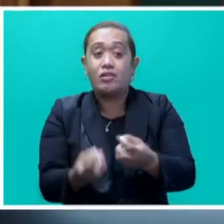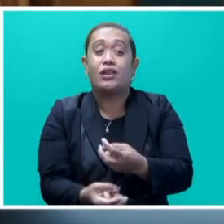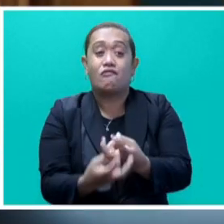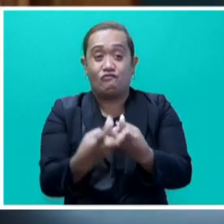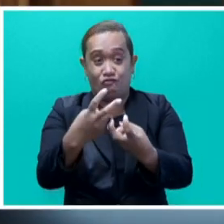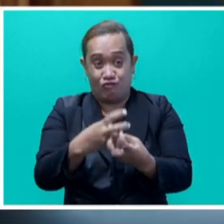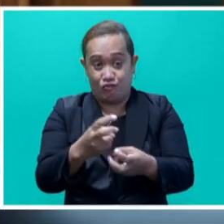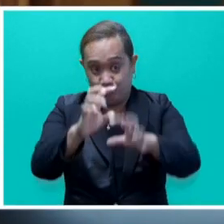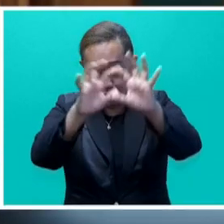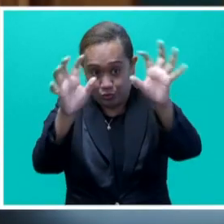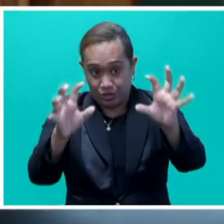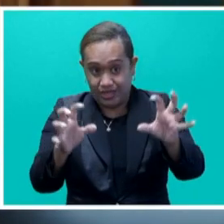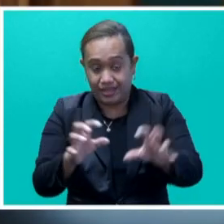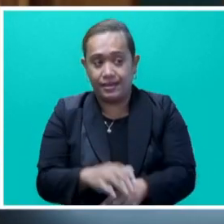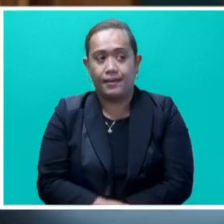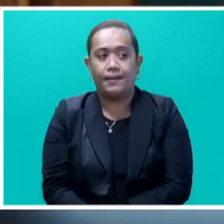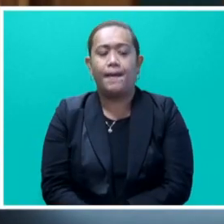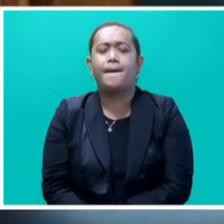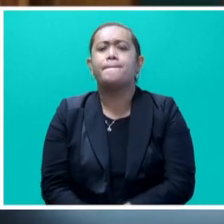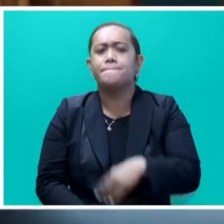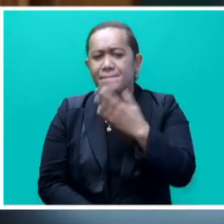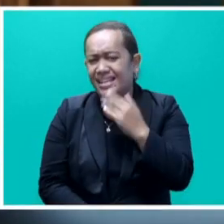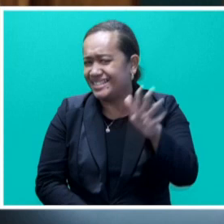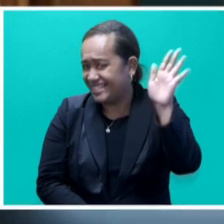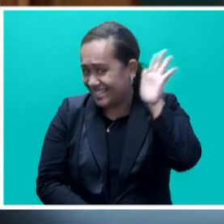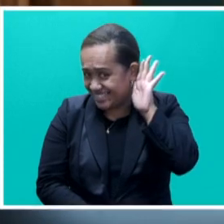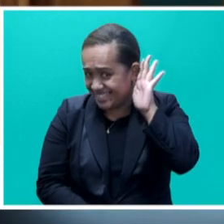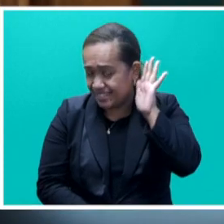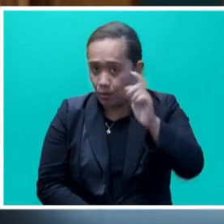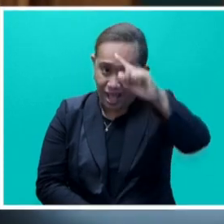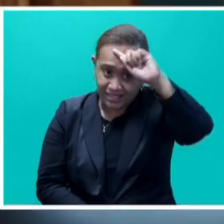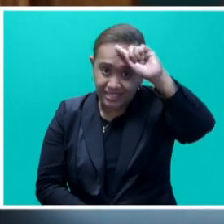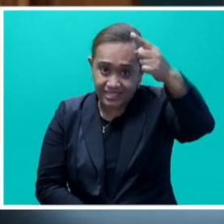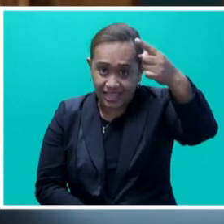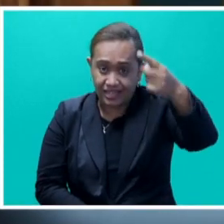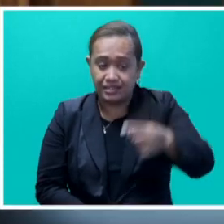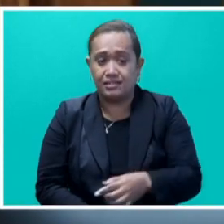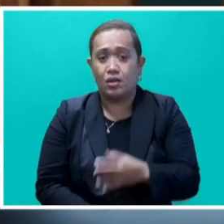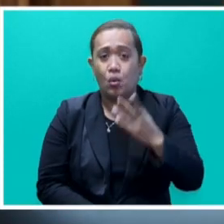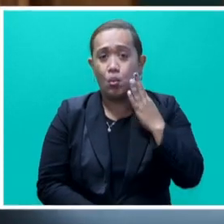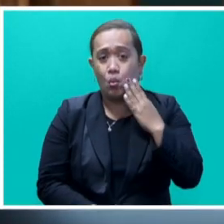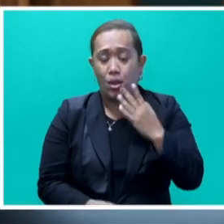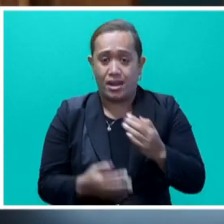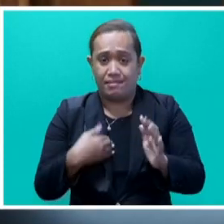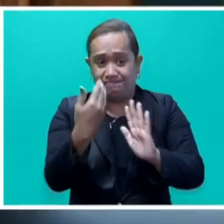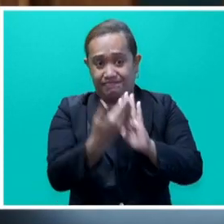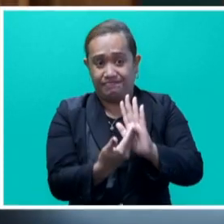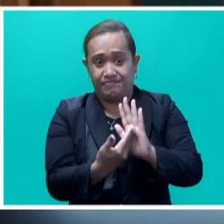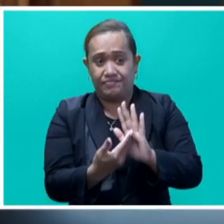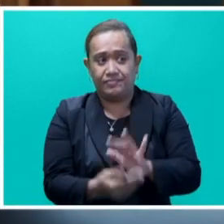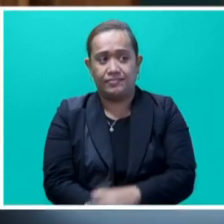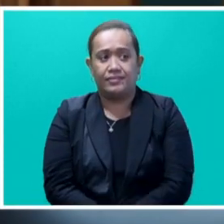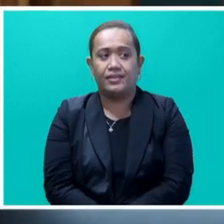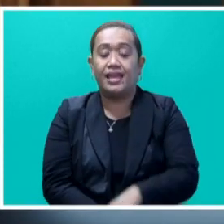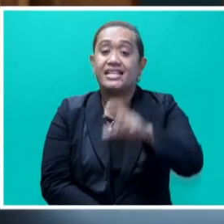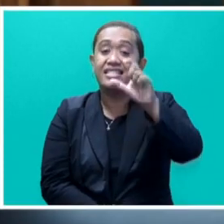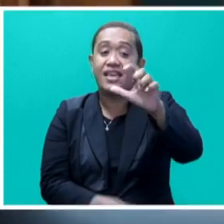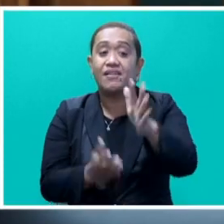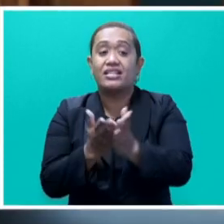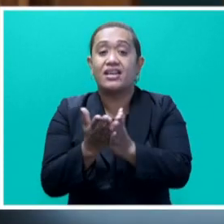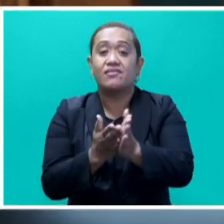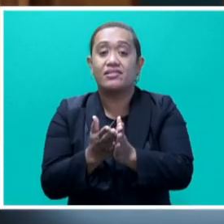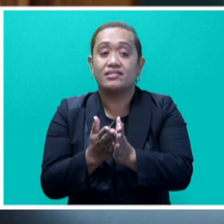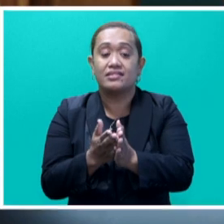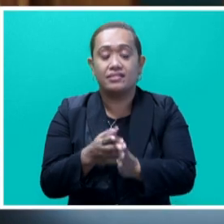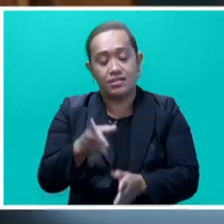urge the opposition members to please listen and to understand. The civil servants understand the importance of both